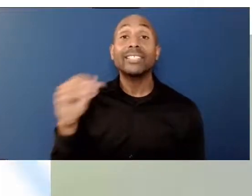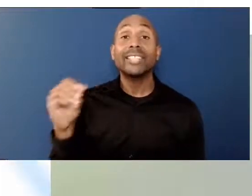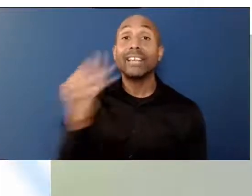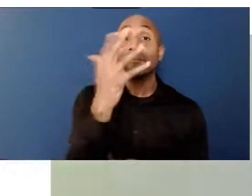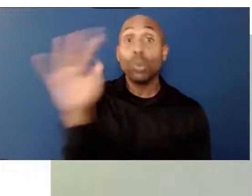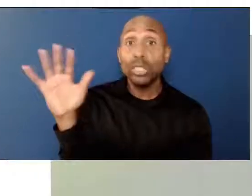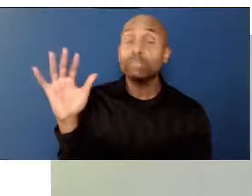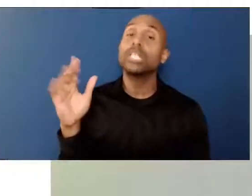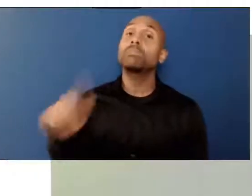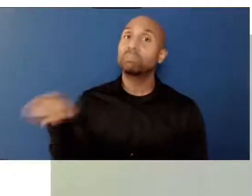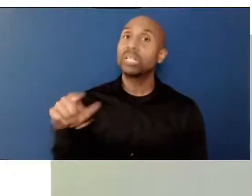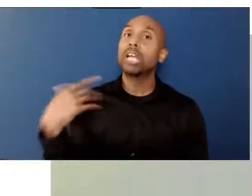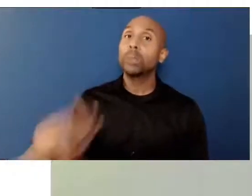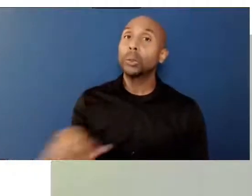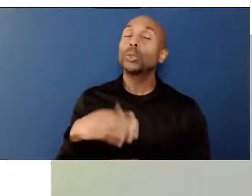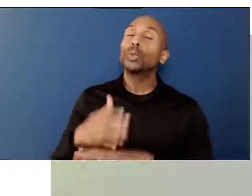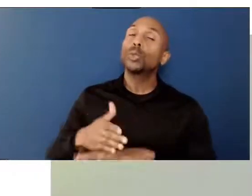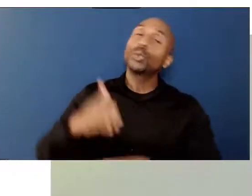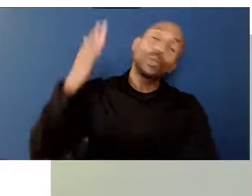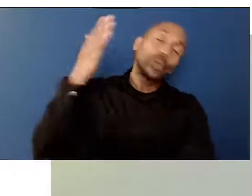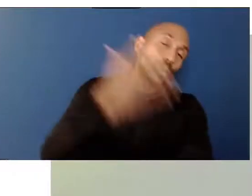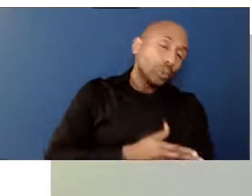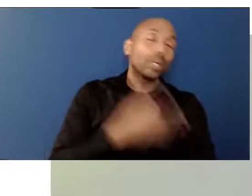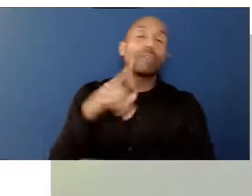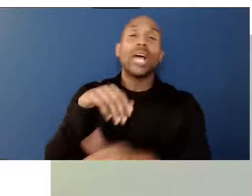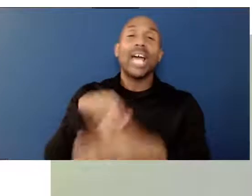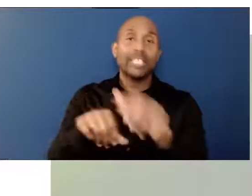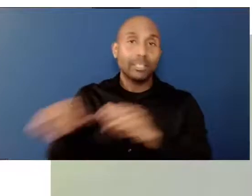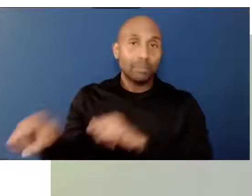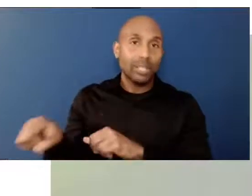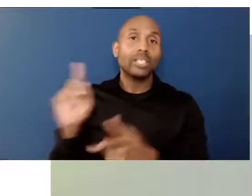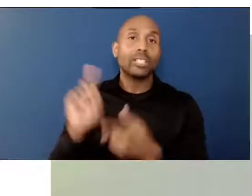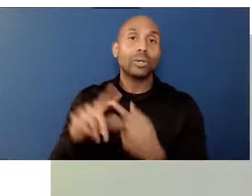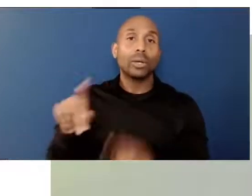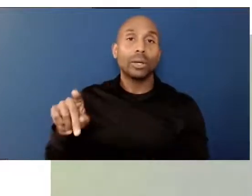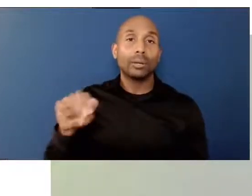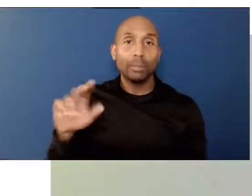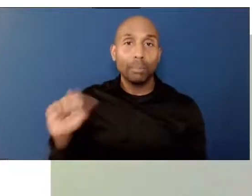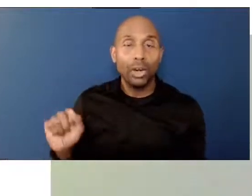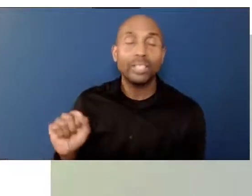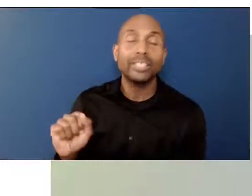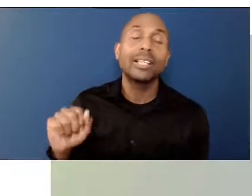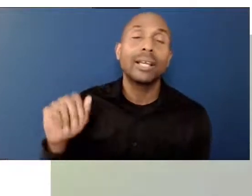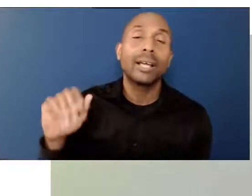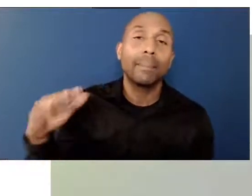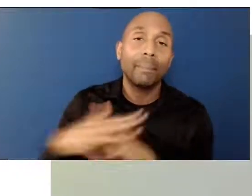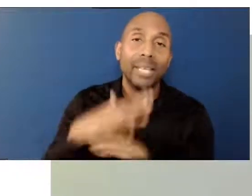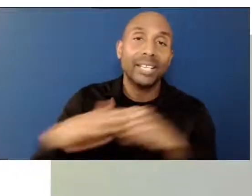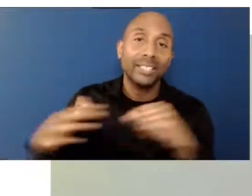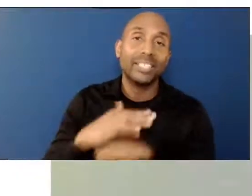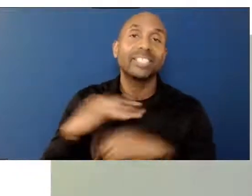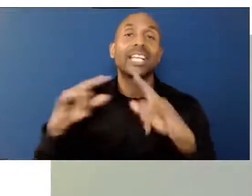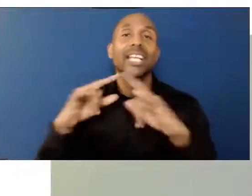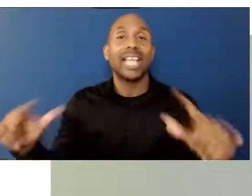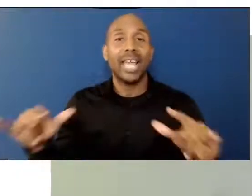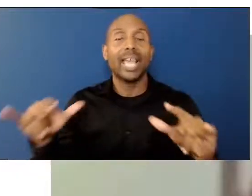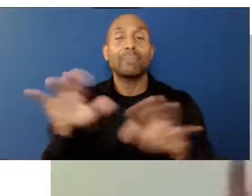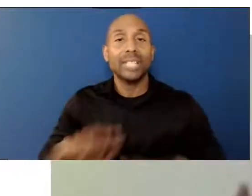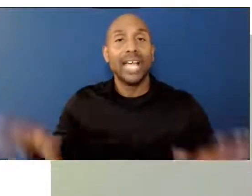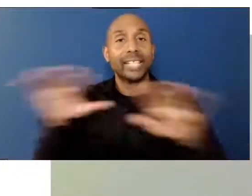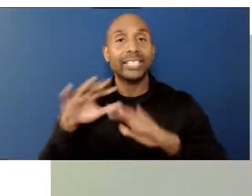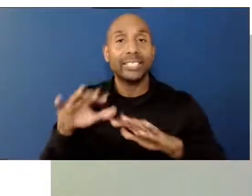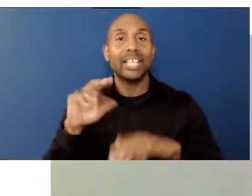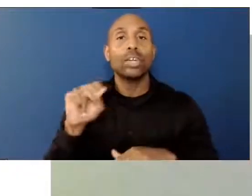incredible improvements to accessibility in parks, beaches, and campsites throughout Nova Scotia. And this is really even